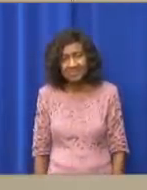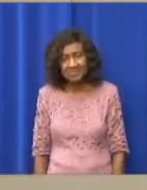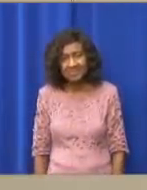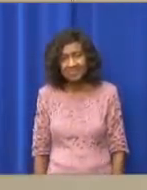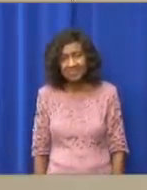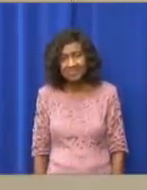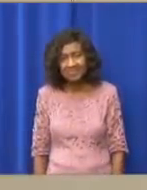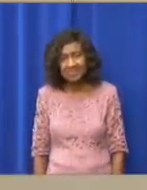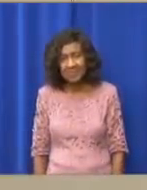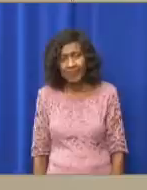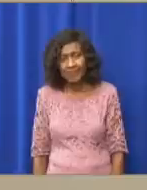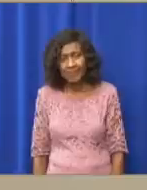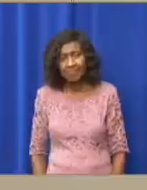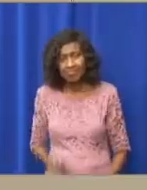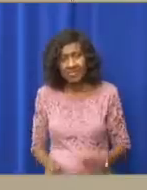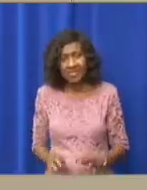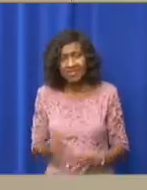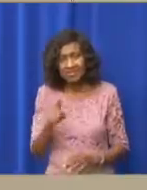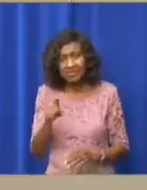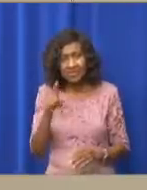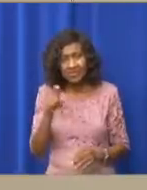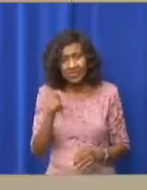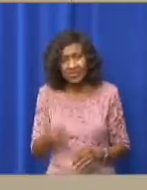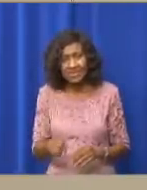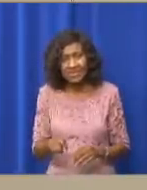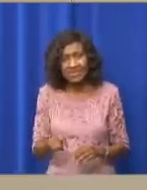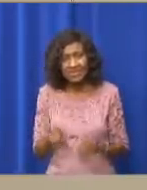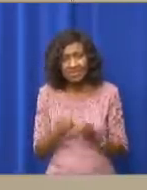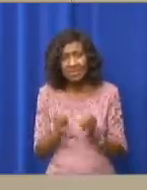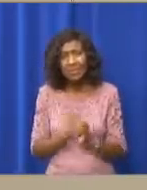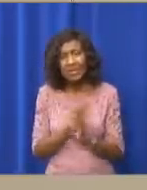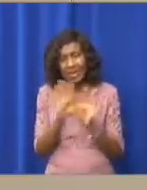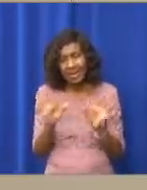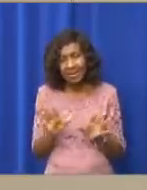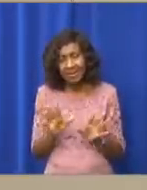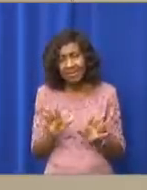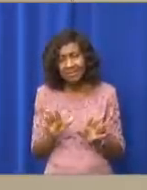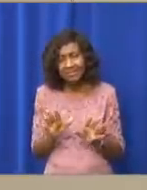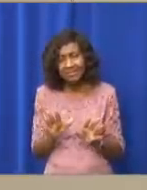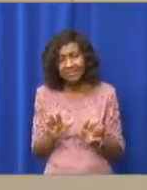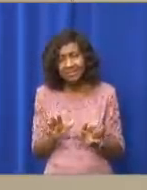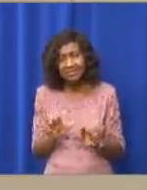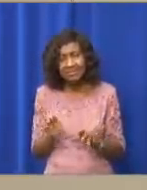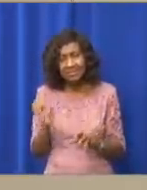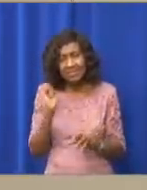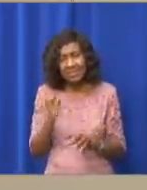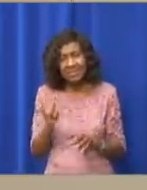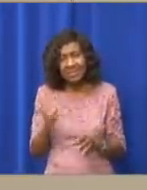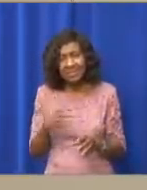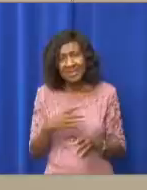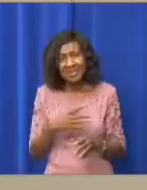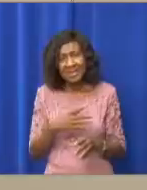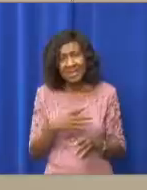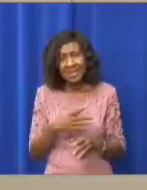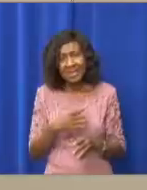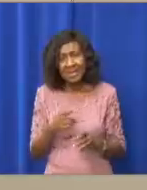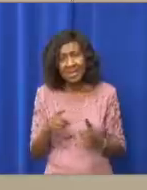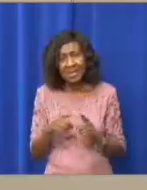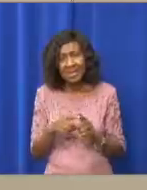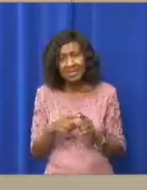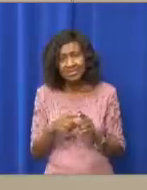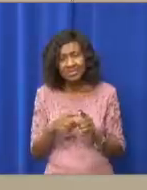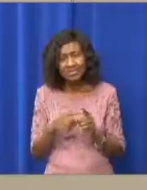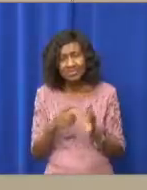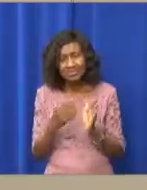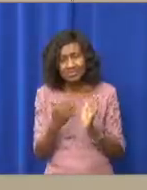some further clarity is required. I like to try to break things down so that, because I know most people